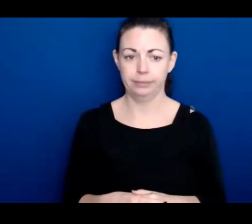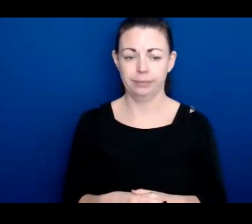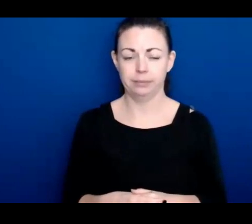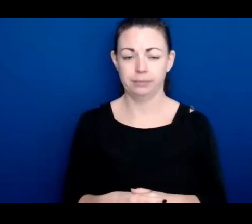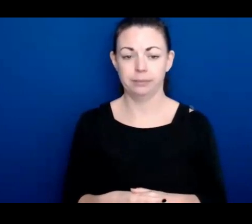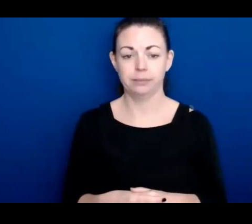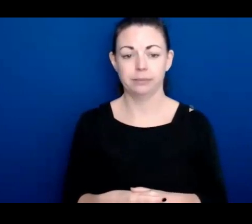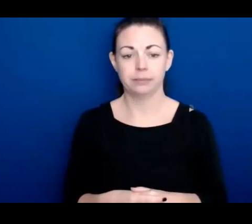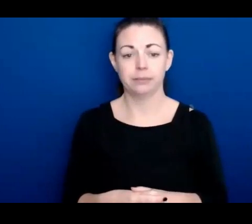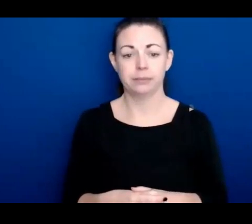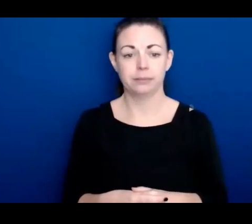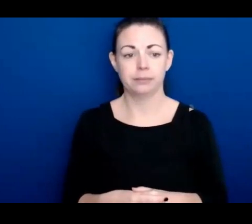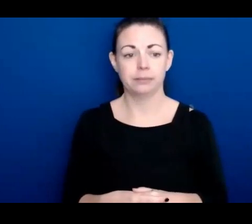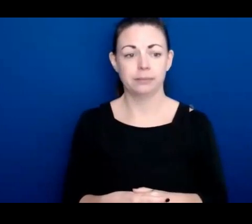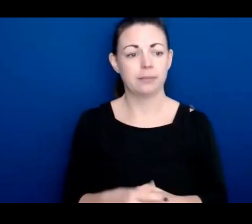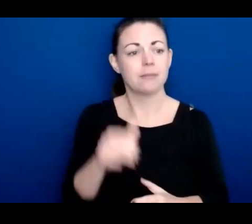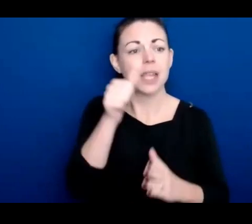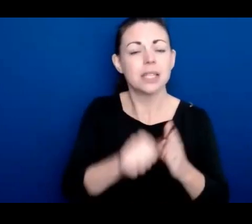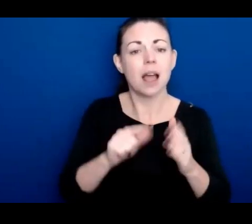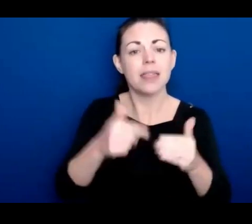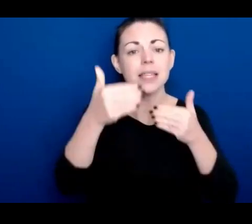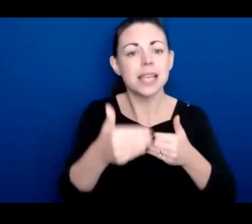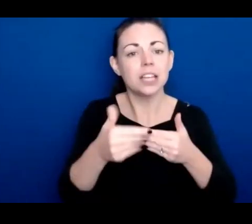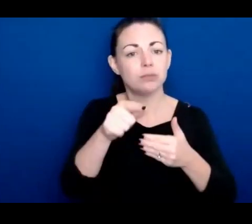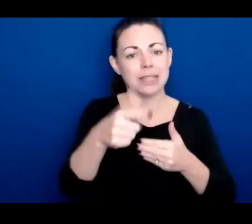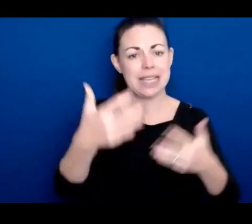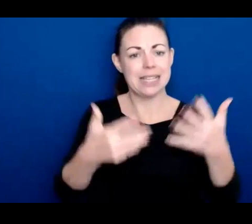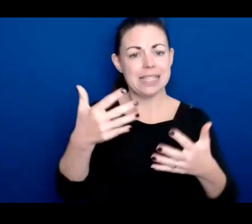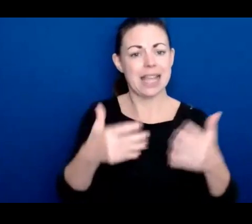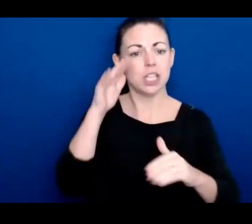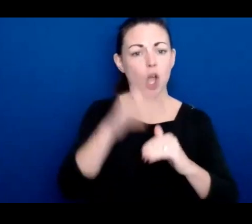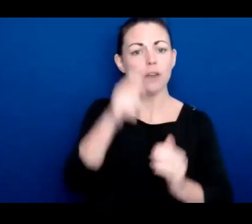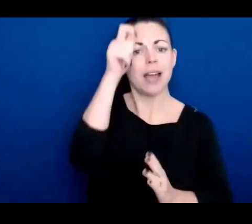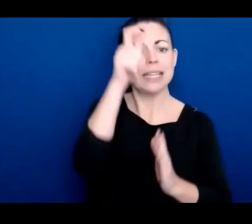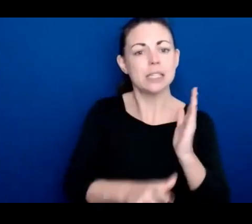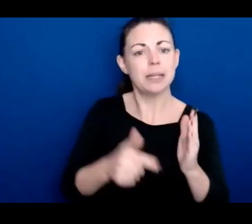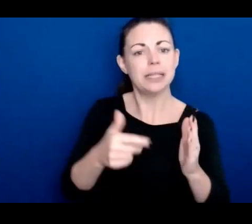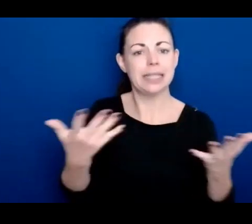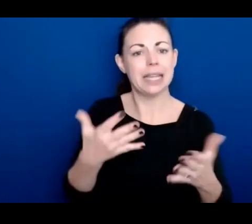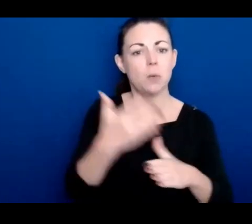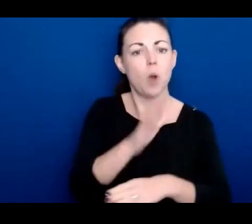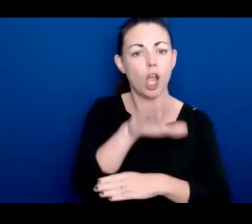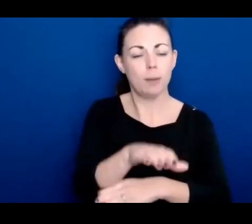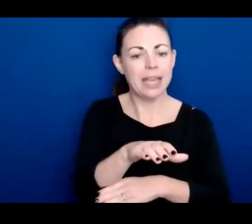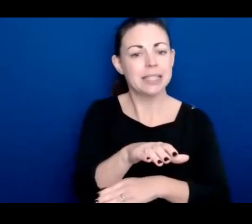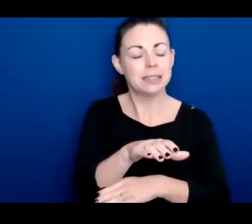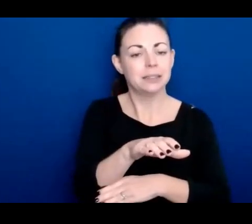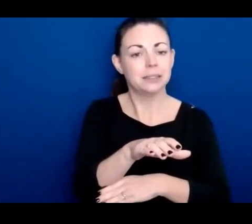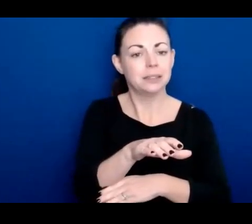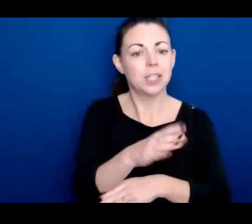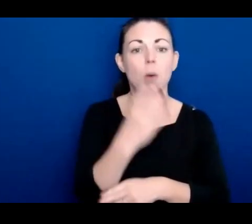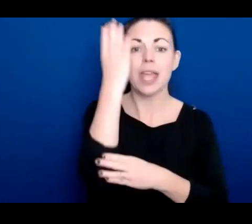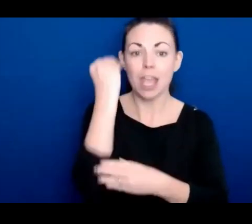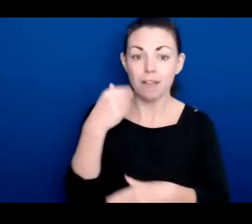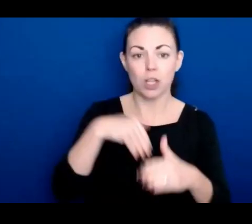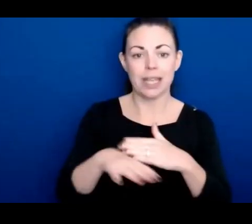start to run the session, guys, give you some stats on disabilities in workplace in relation to hearing loss as well as